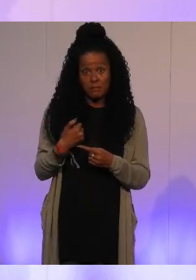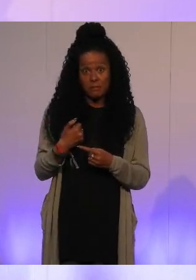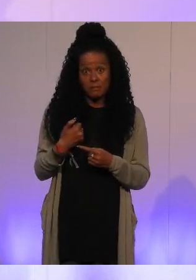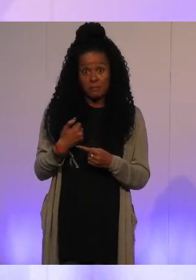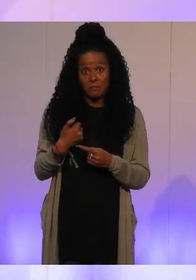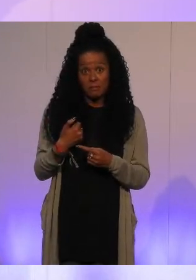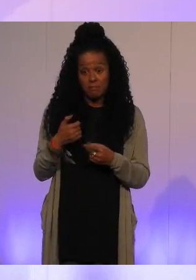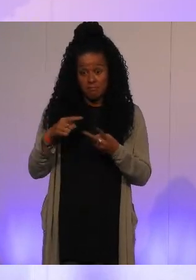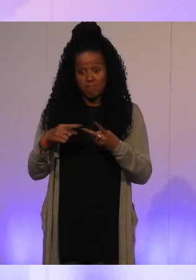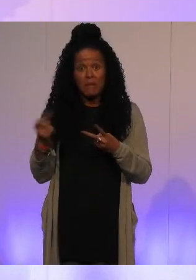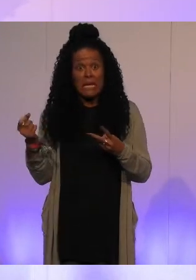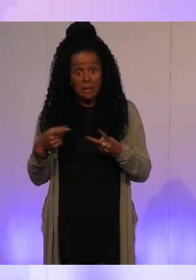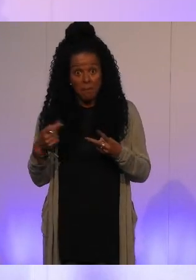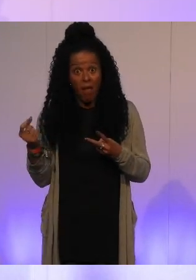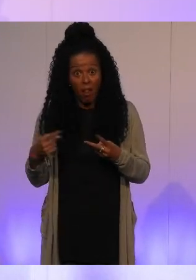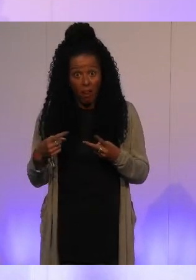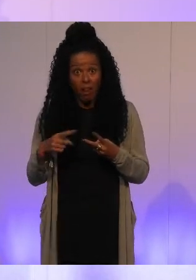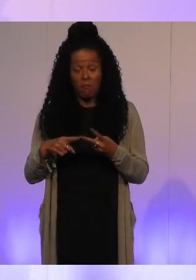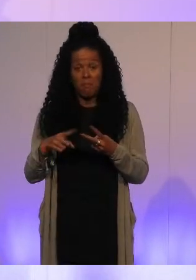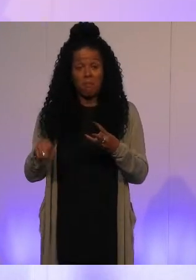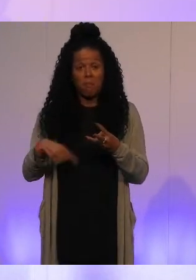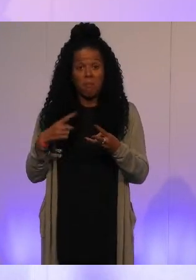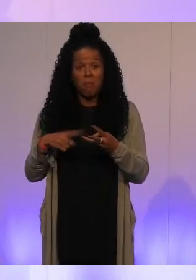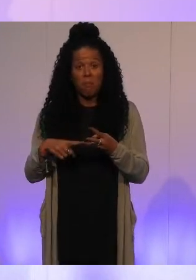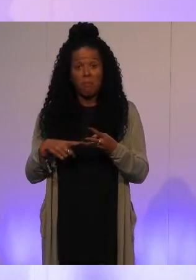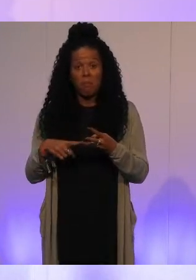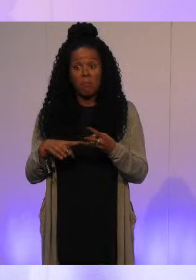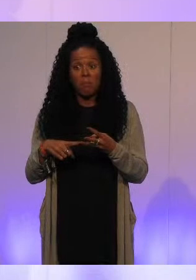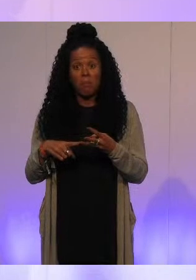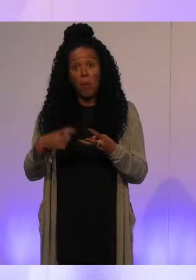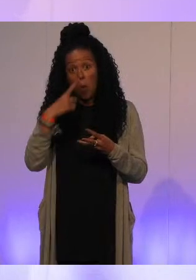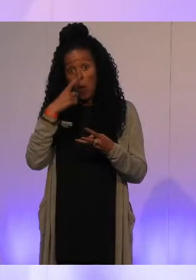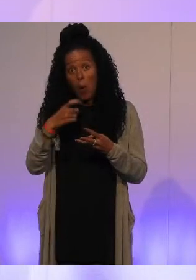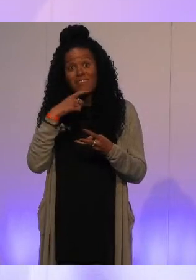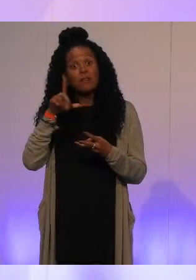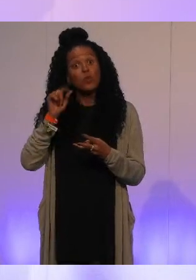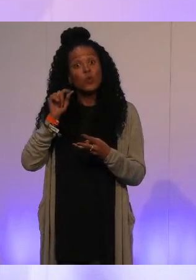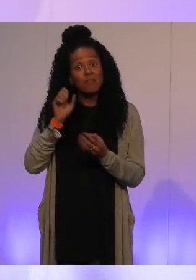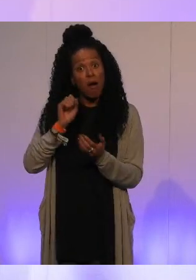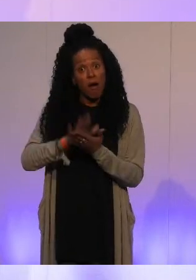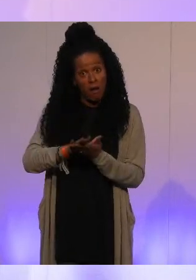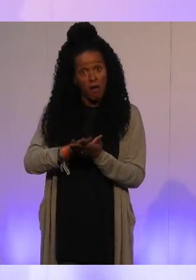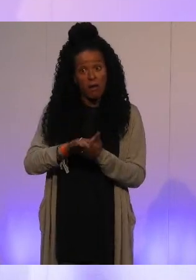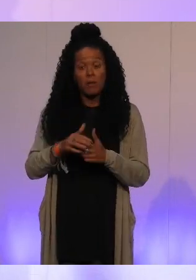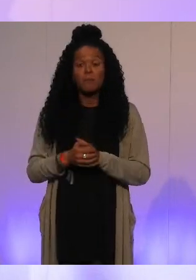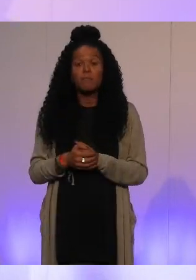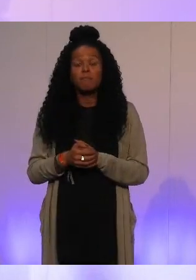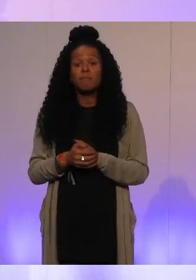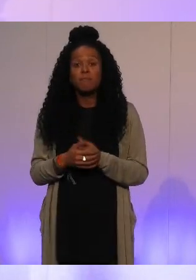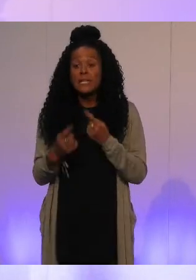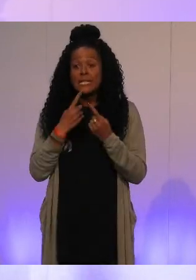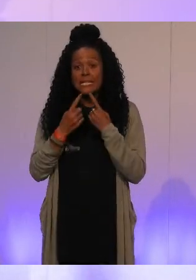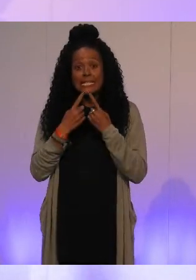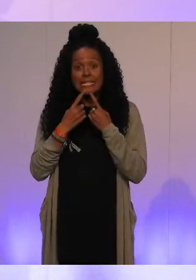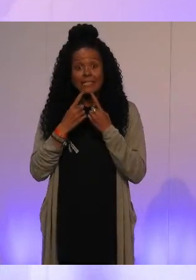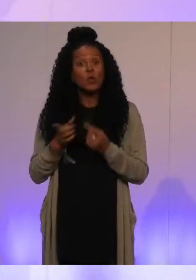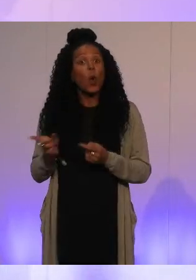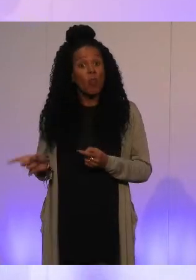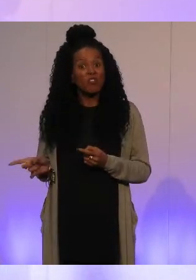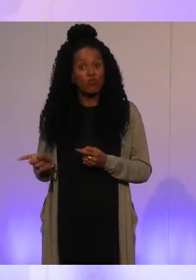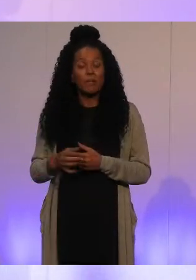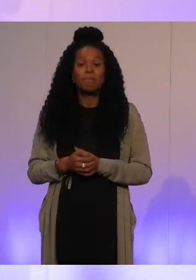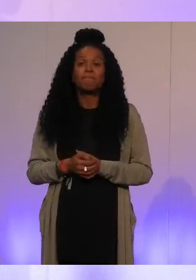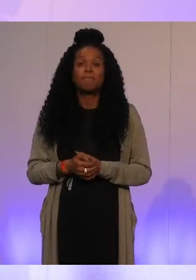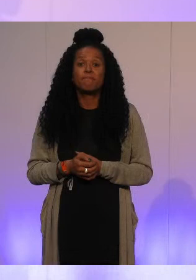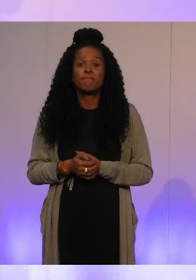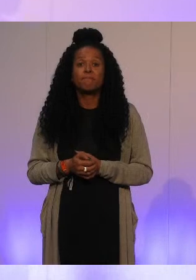can send us an email, or you can do it on our Twitter account. The details are all on the screen there, and I'm just